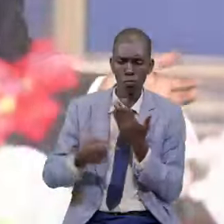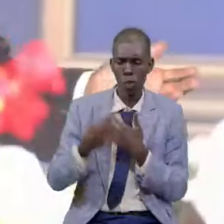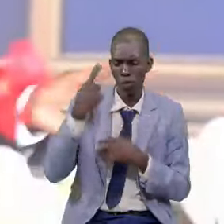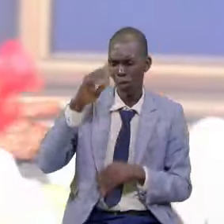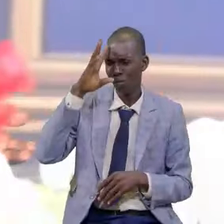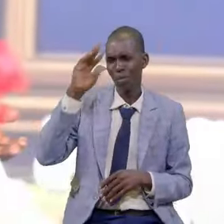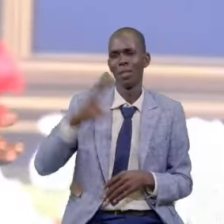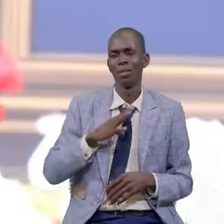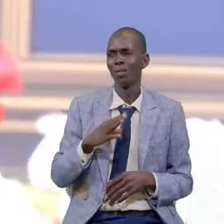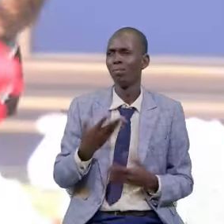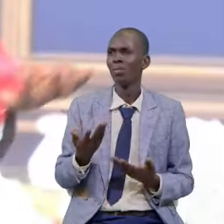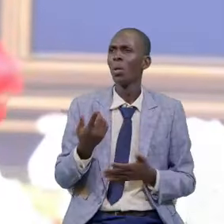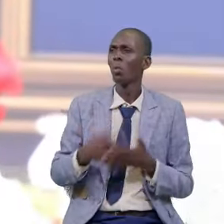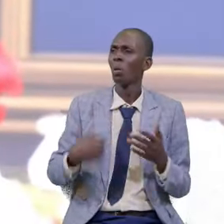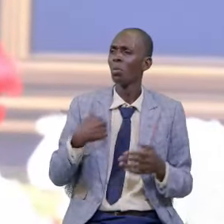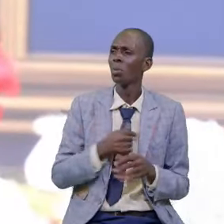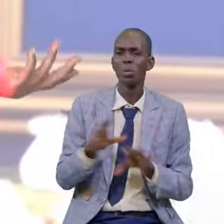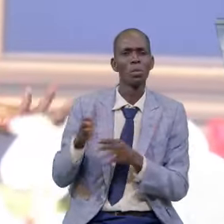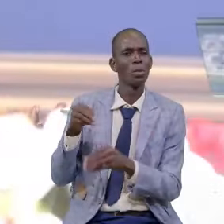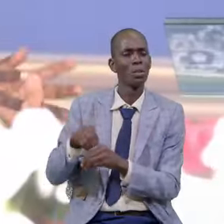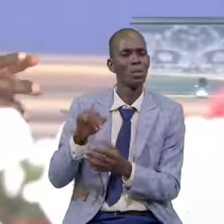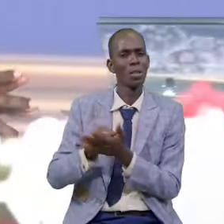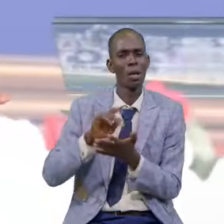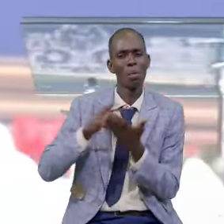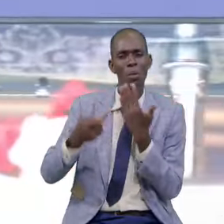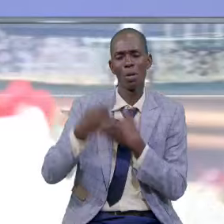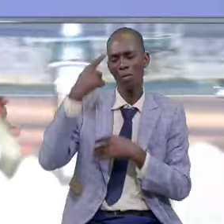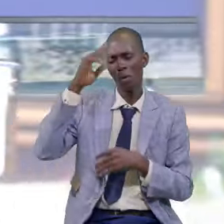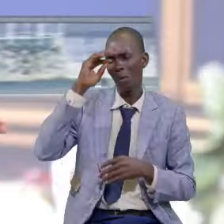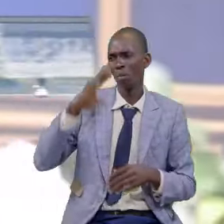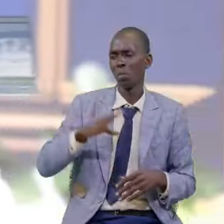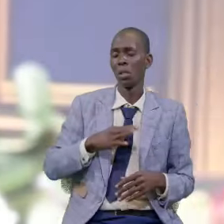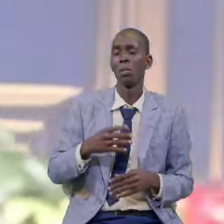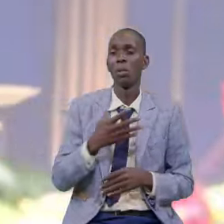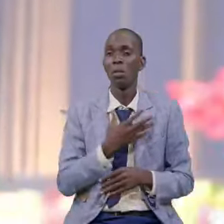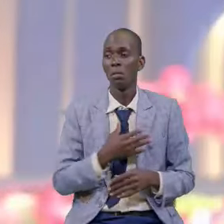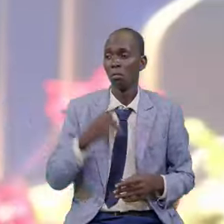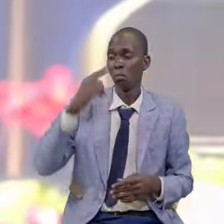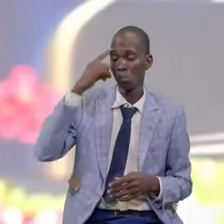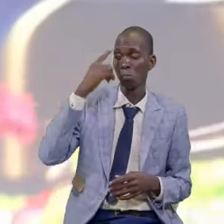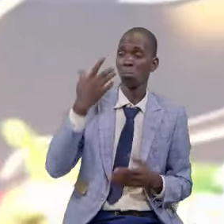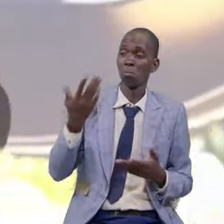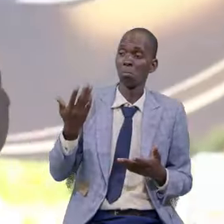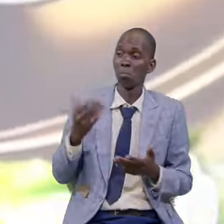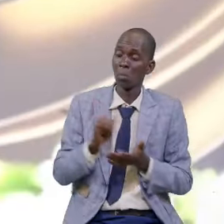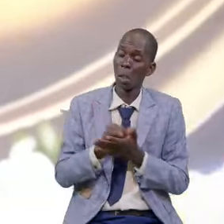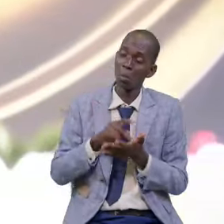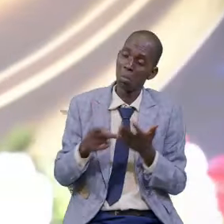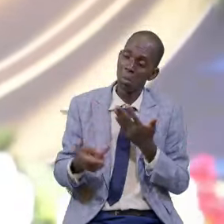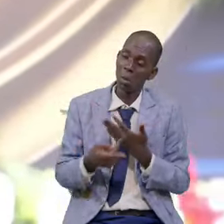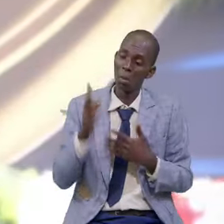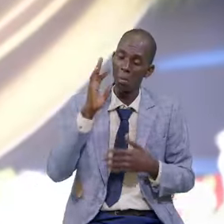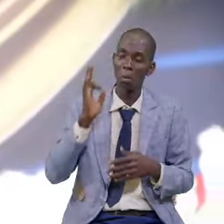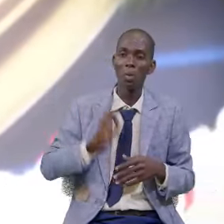this, about that. And you think, that will benefit me. And I pray that everything we've heard